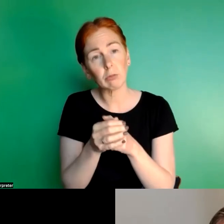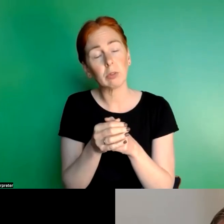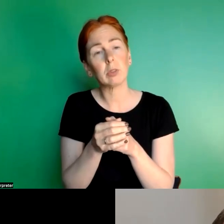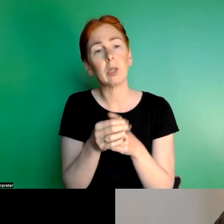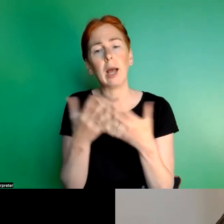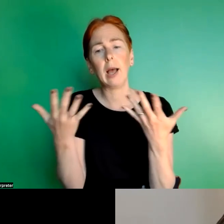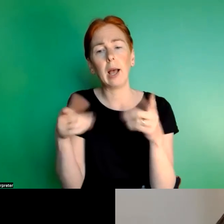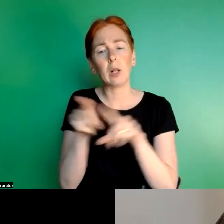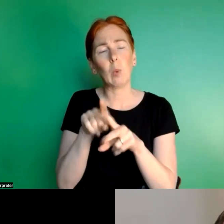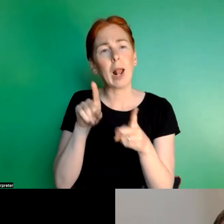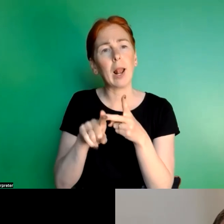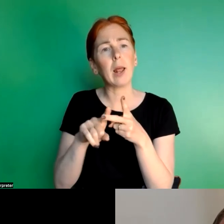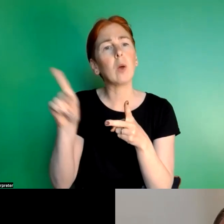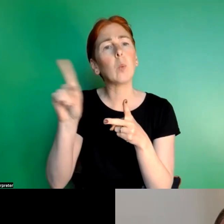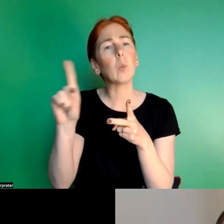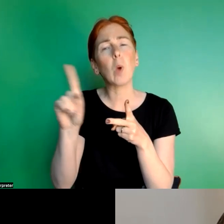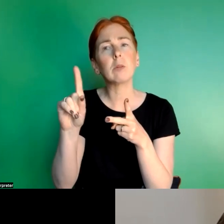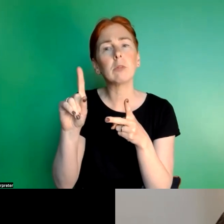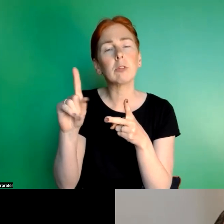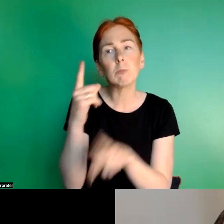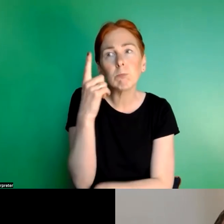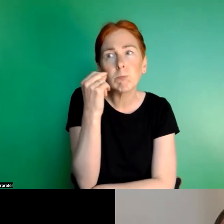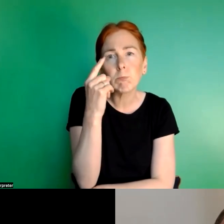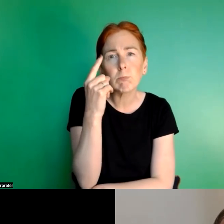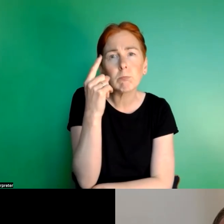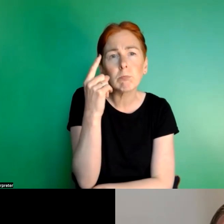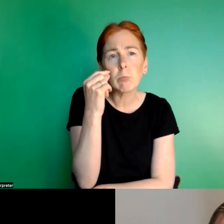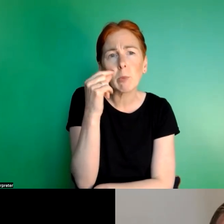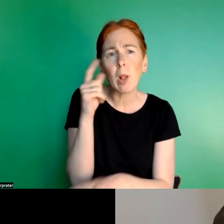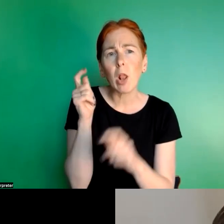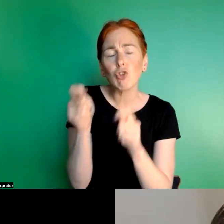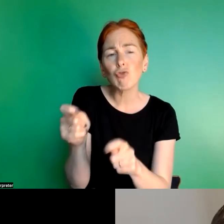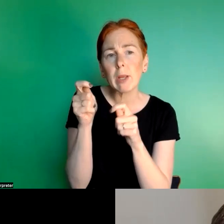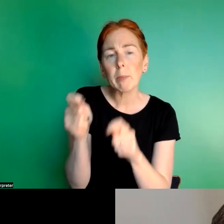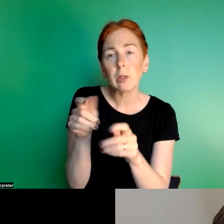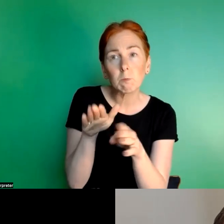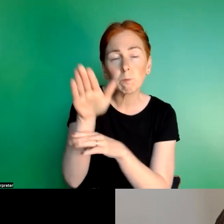treatments. This session will be hosted by Professor Maria Musaji from